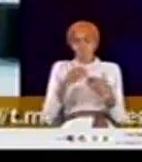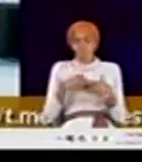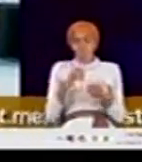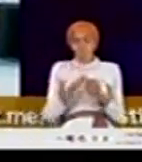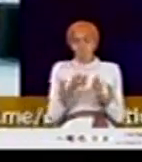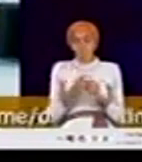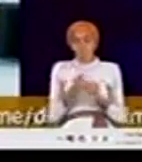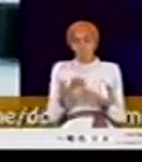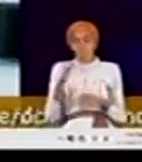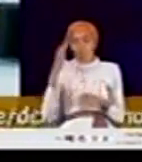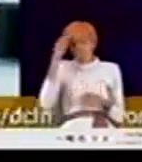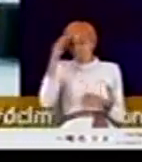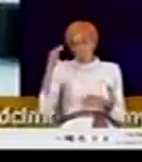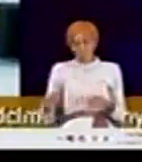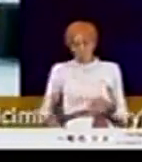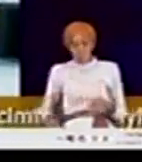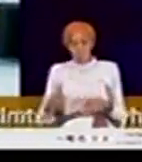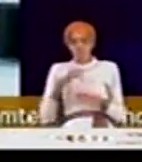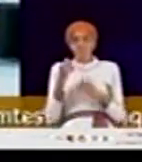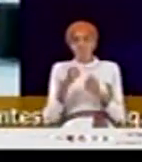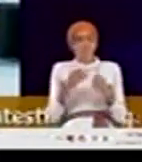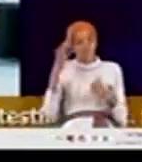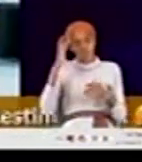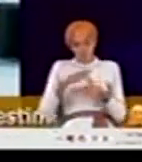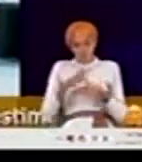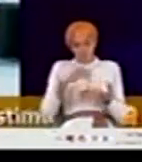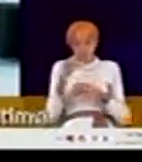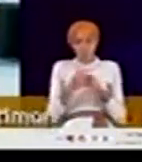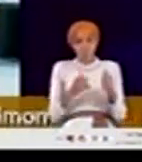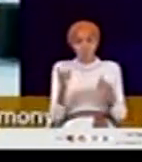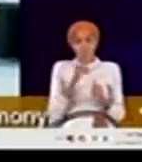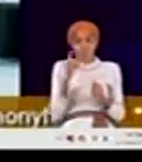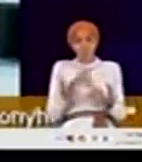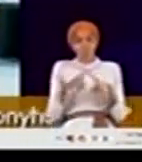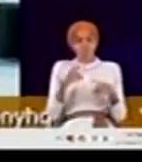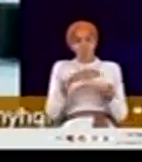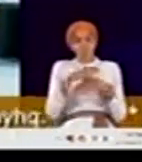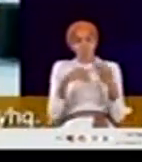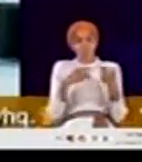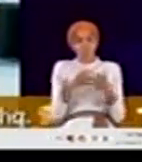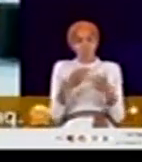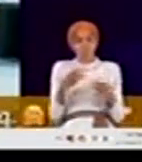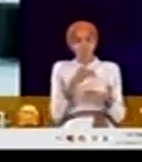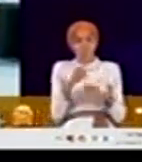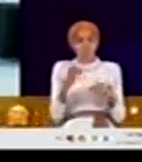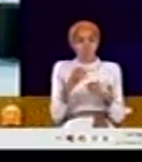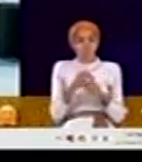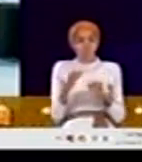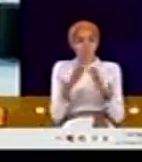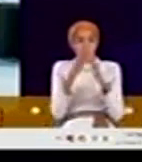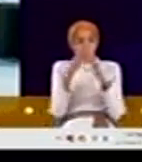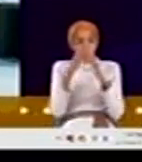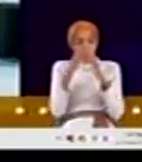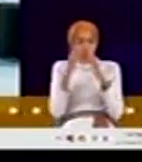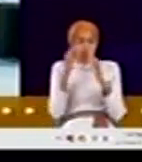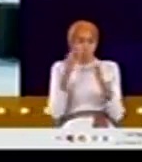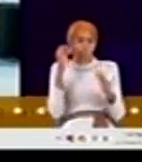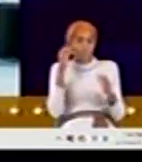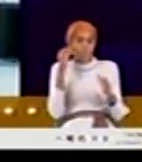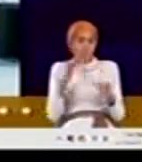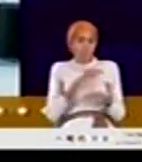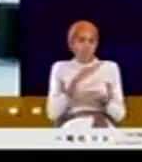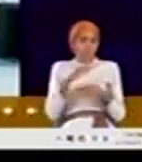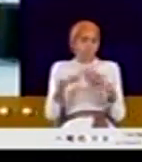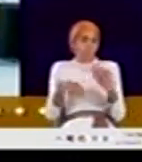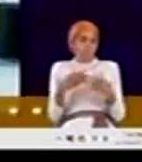this I pray like this but for all this thing after that when I go to the house the leg all those S is